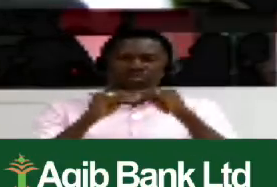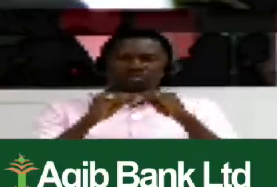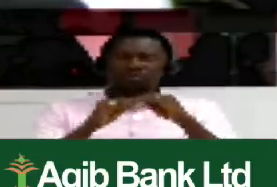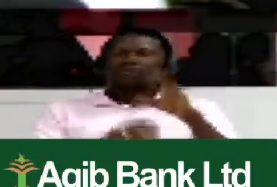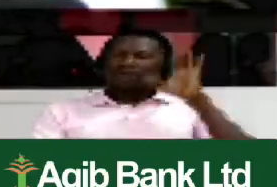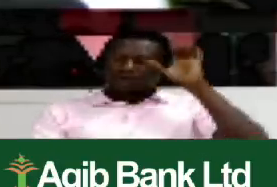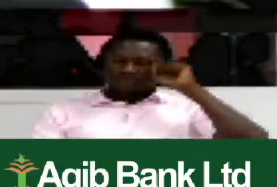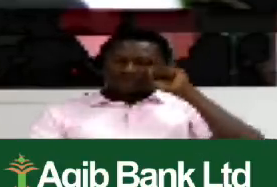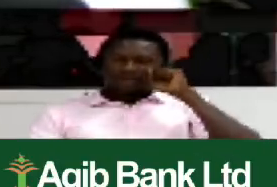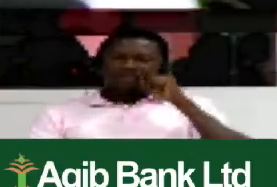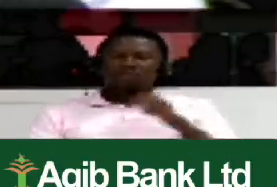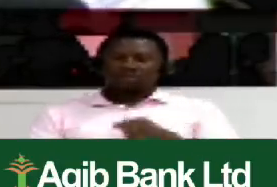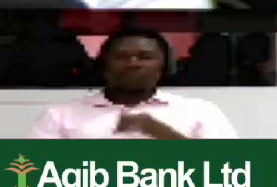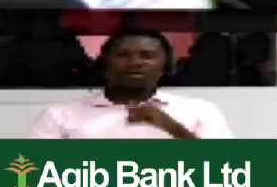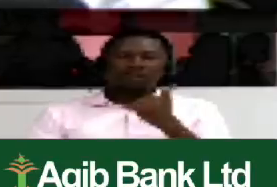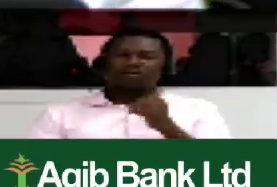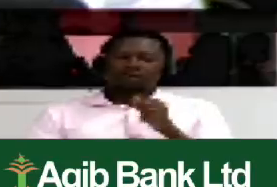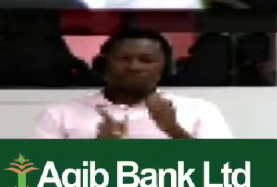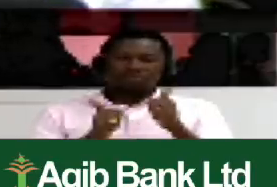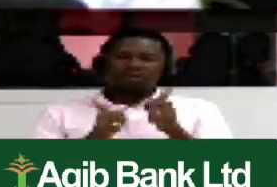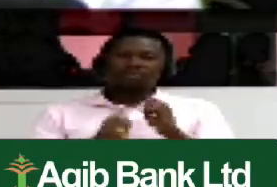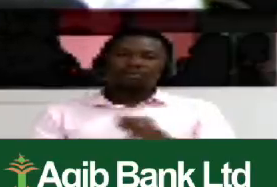that? That's okay.